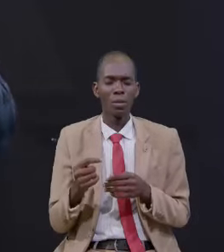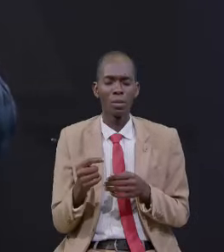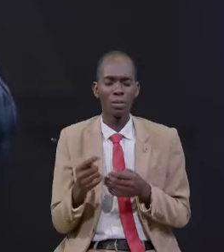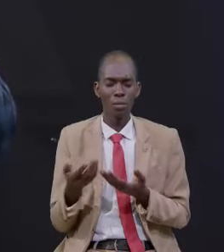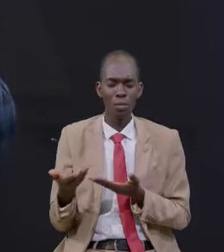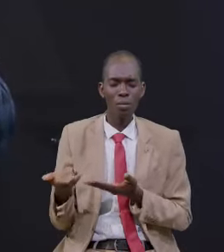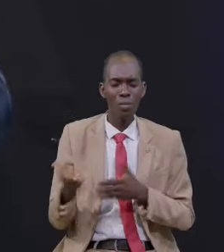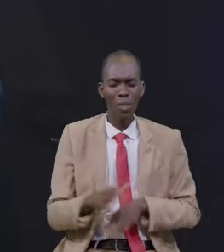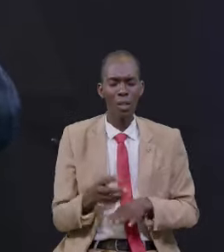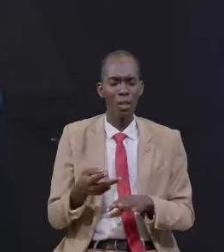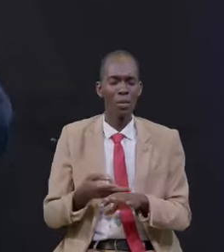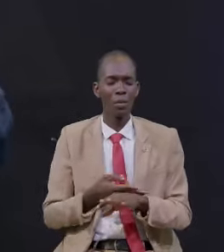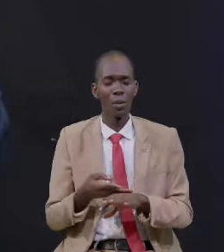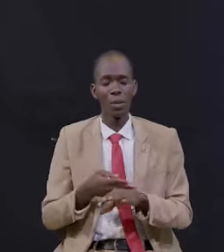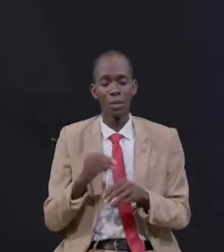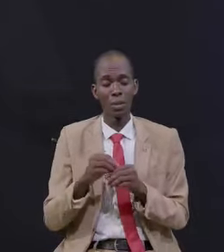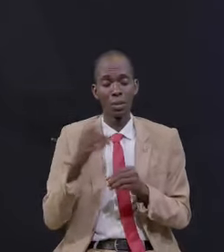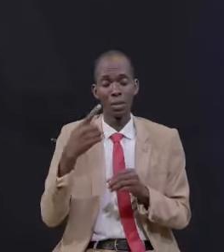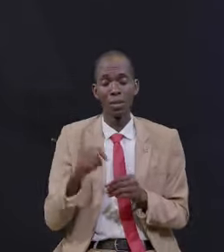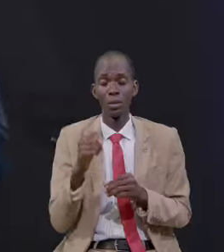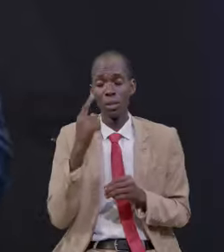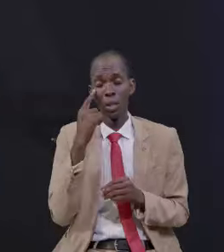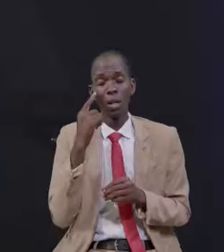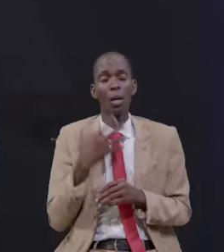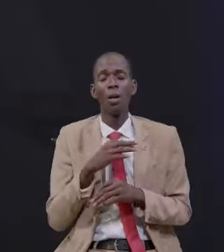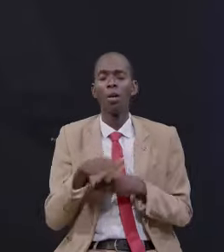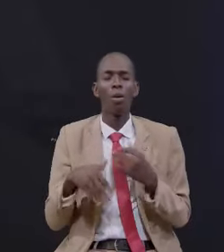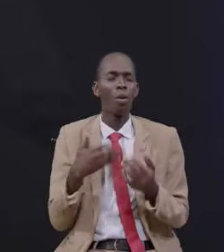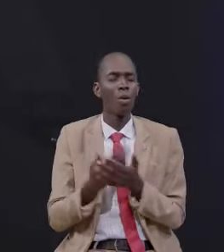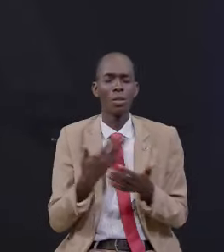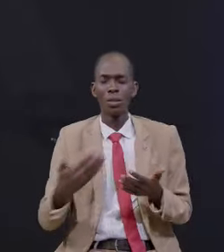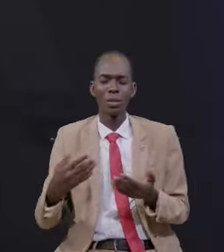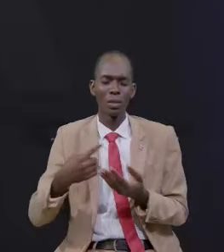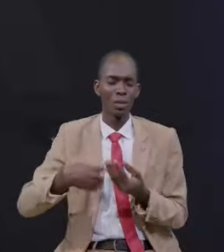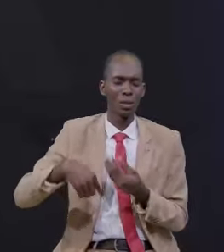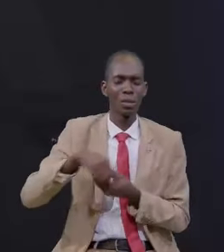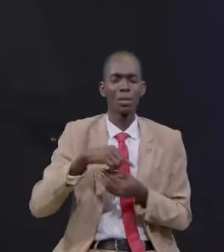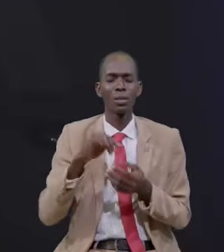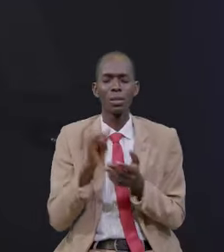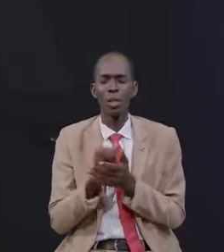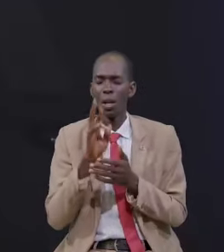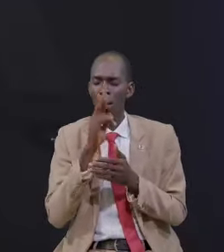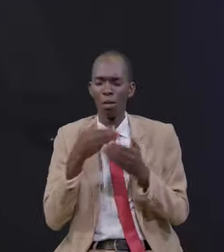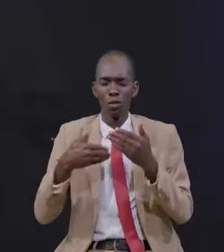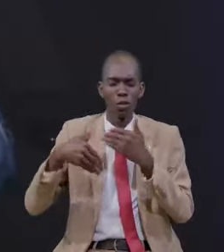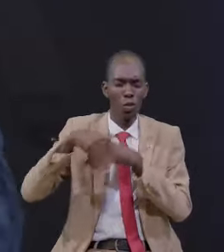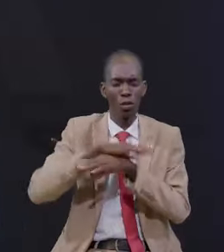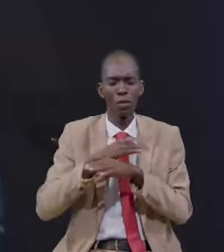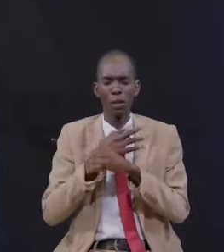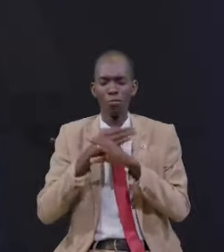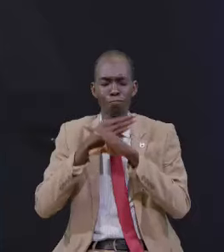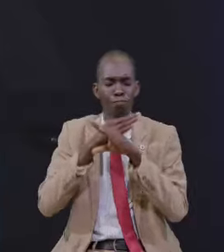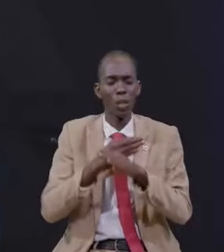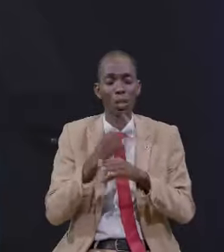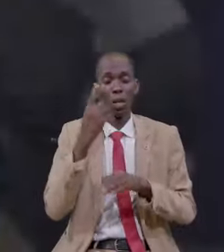nerves, and all the things, whatever, put a covering, a bandage on your eyes, you